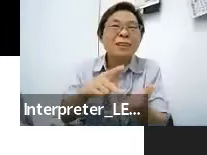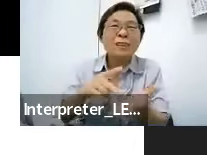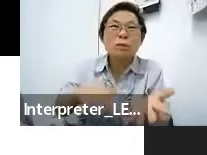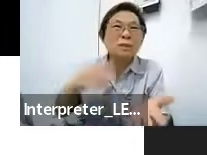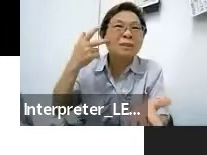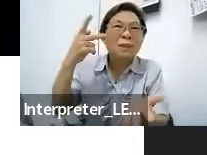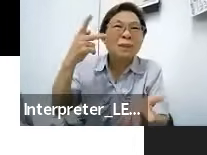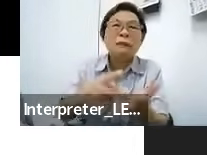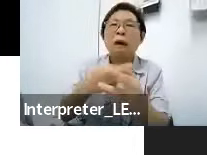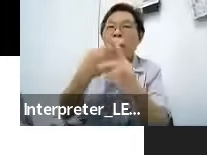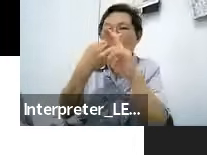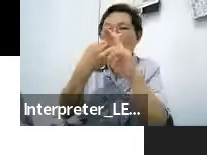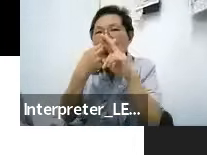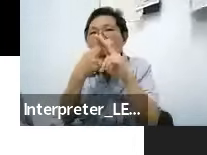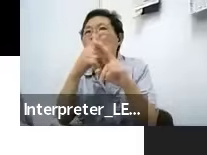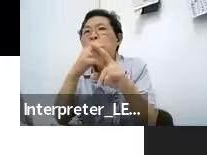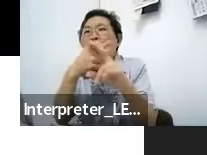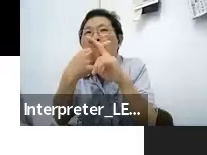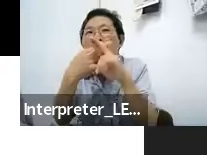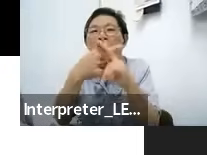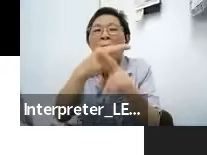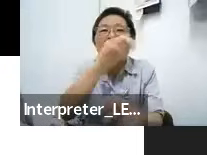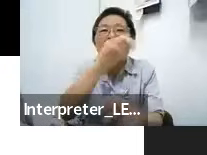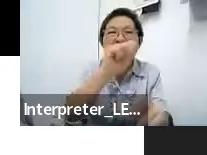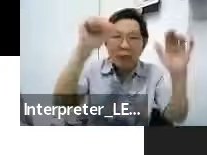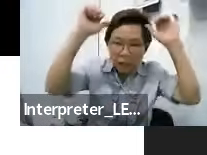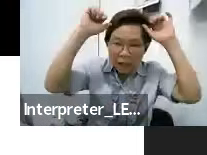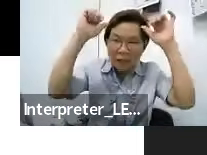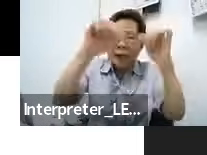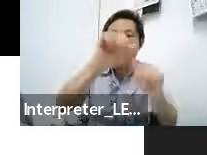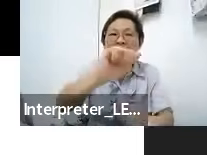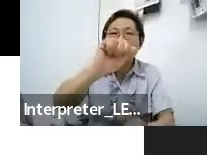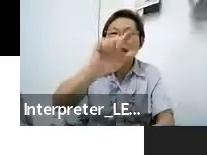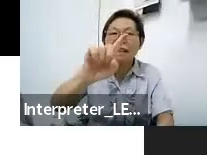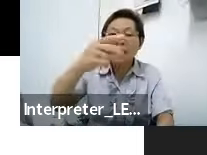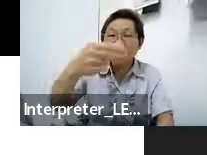hidden disabilities like ADHD,